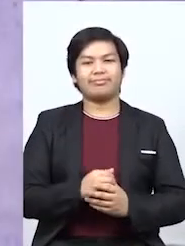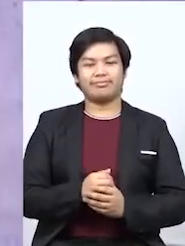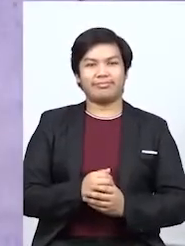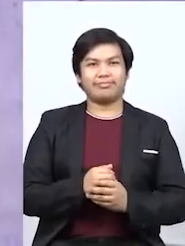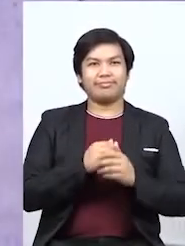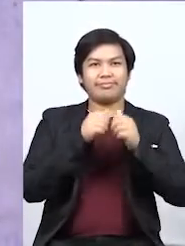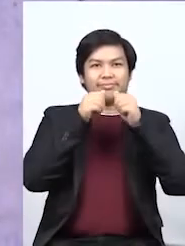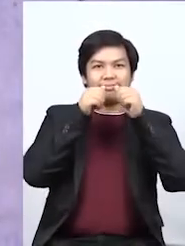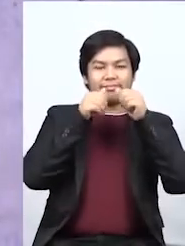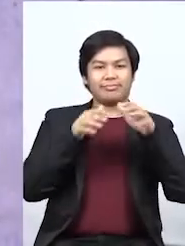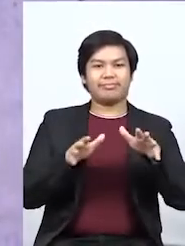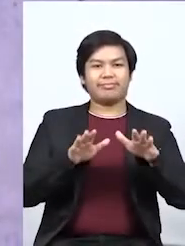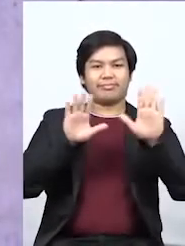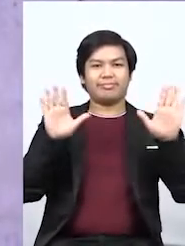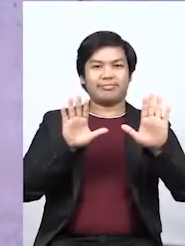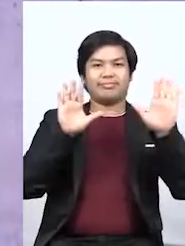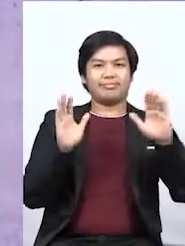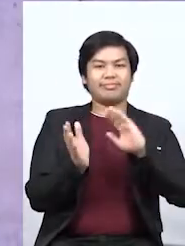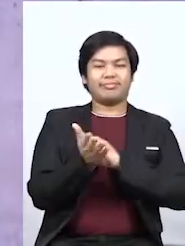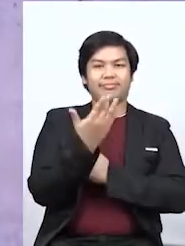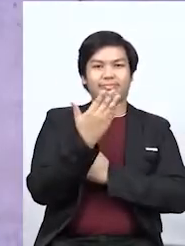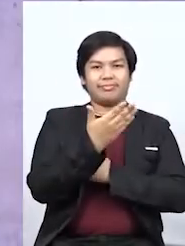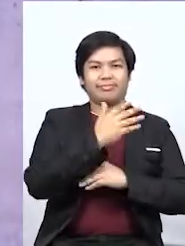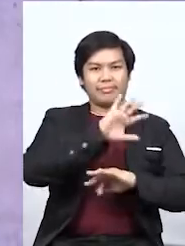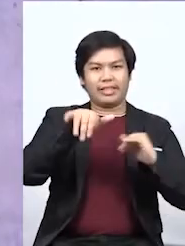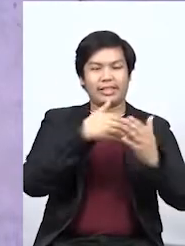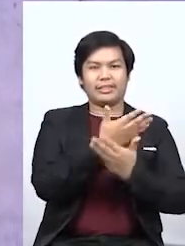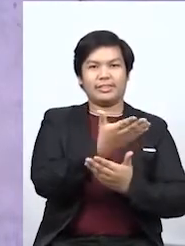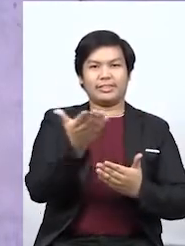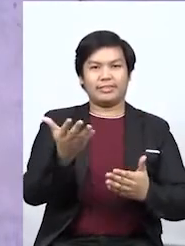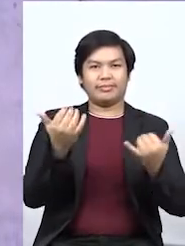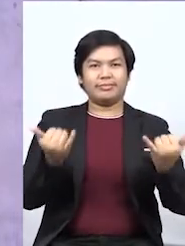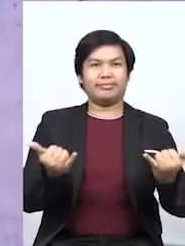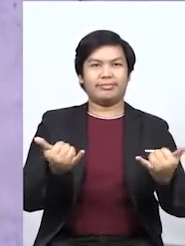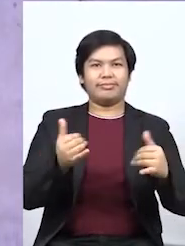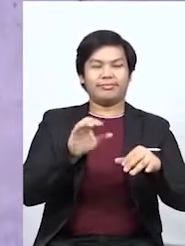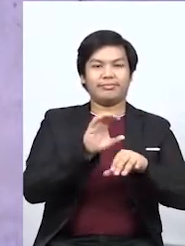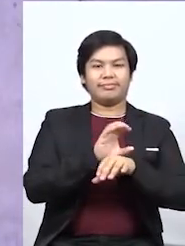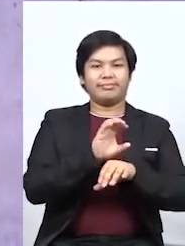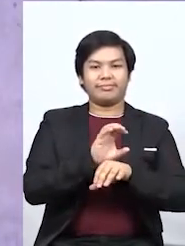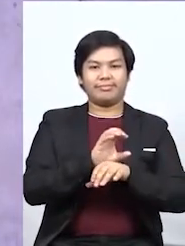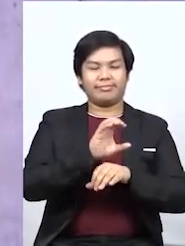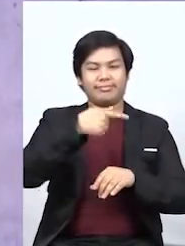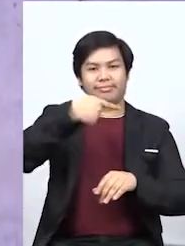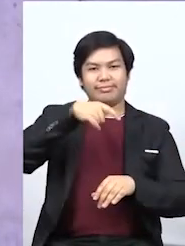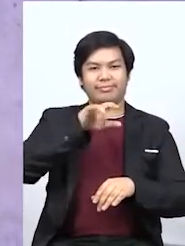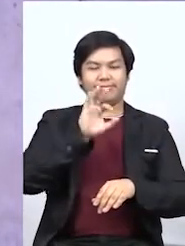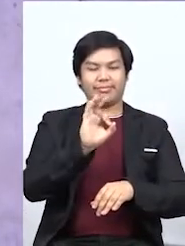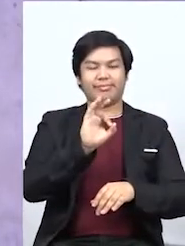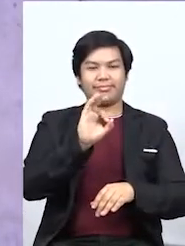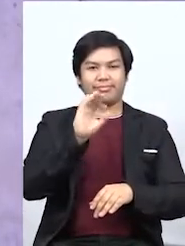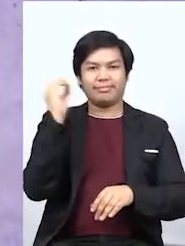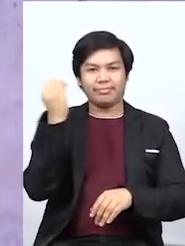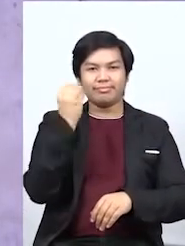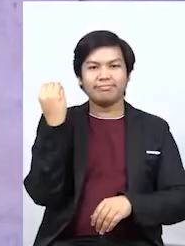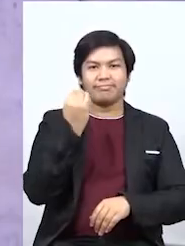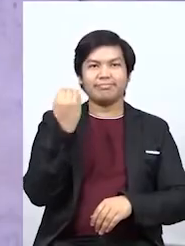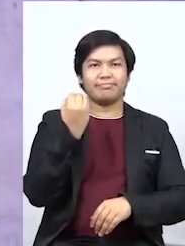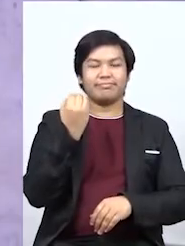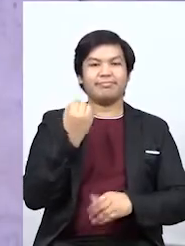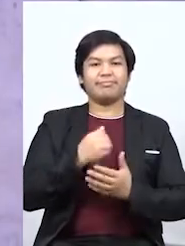a blessed Sunday morning to all of you Who are worshipping with us on site here in Greenhills Christian Fellowship